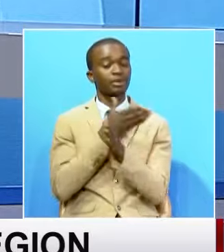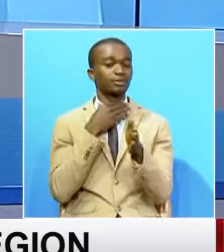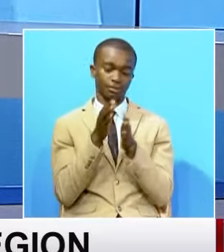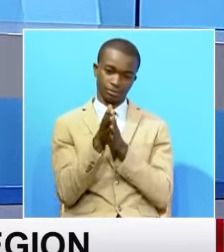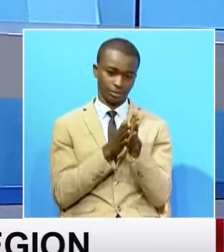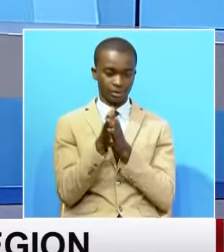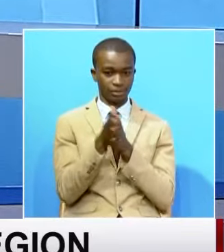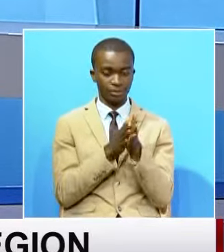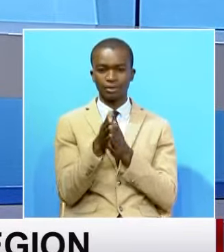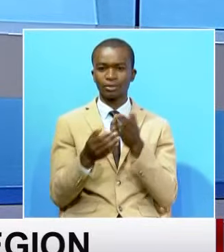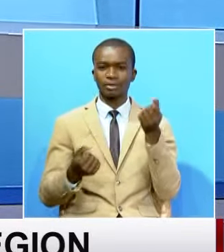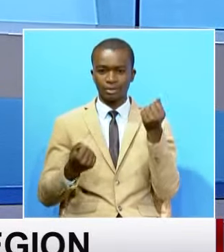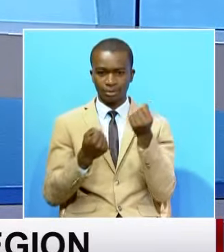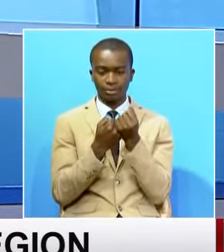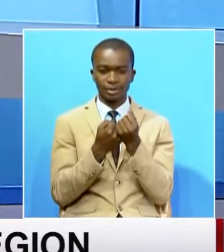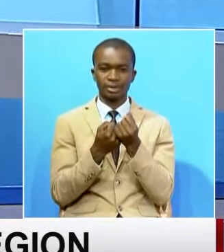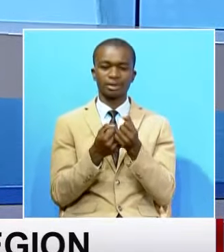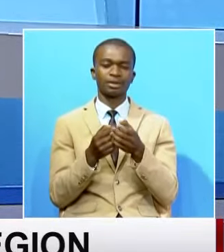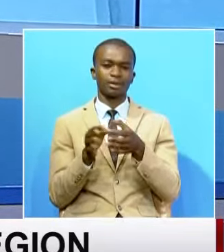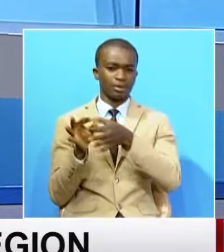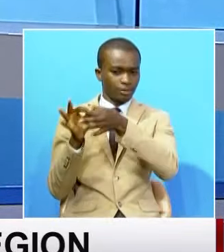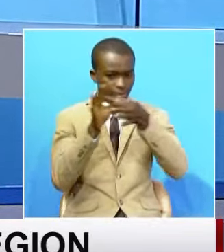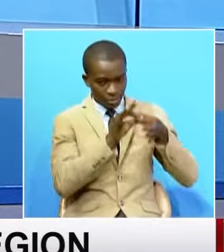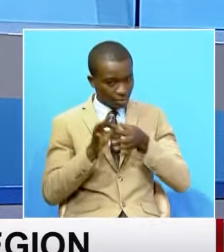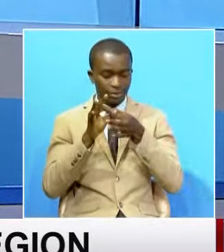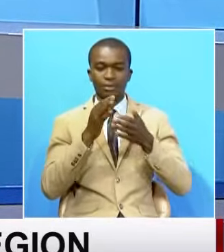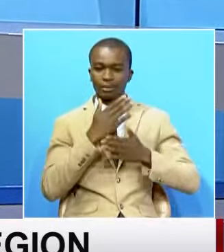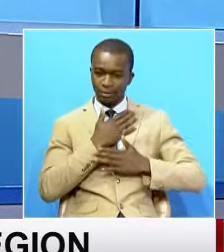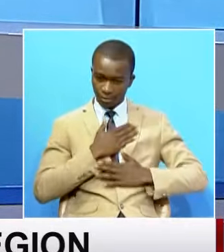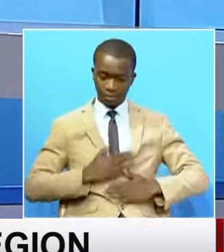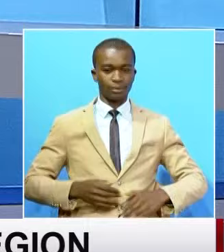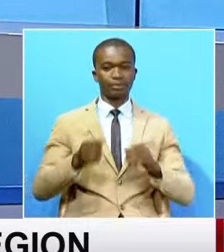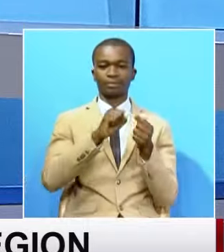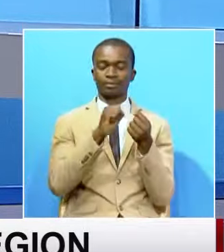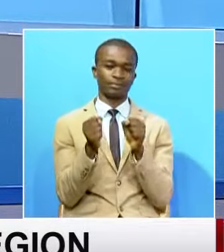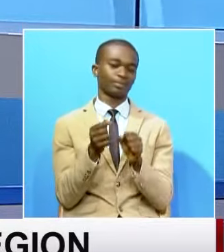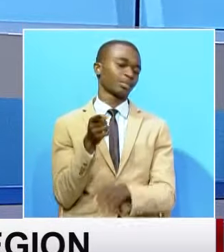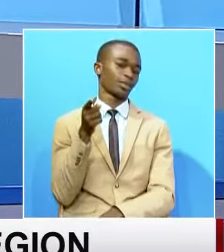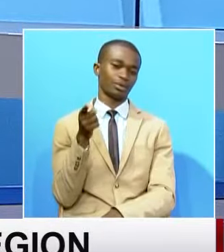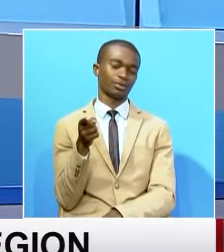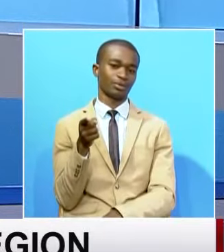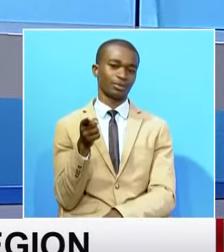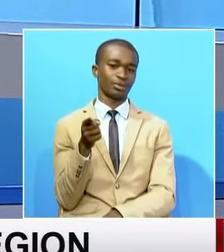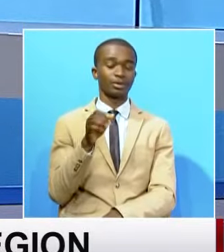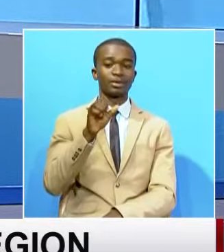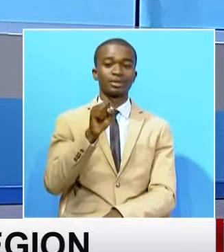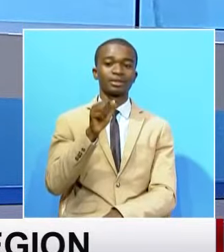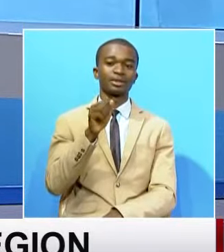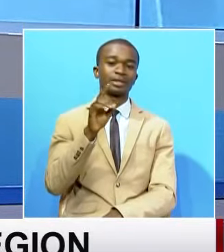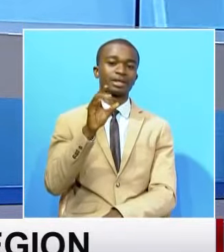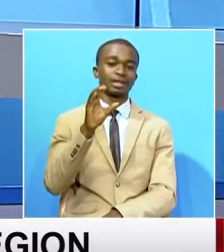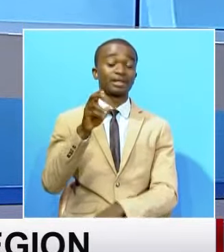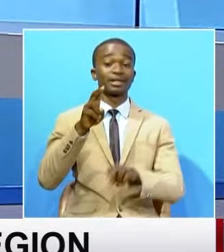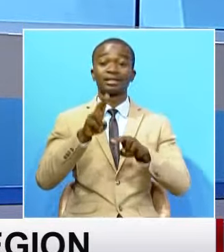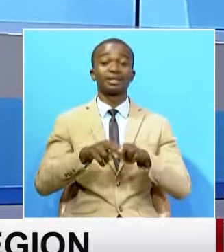region. President Hichilema, who is SADC chairperson on politics, defense and security cooperation, said this